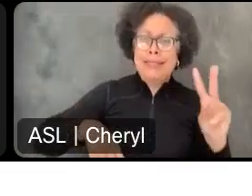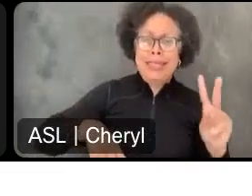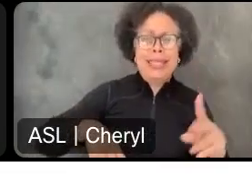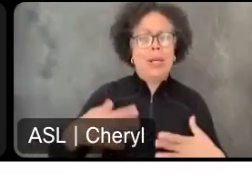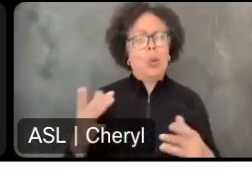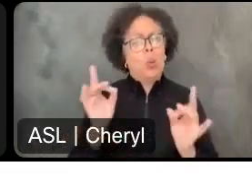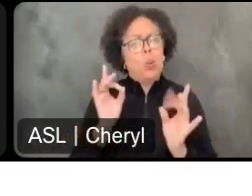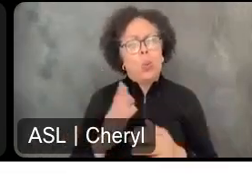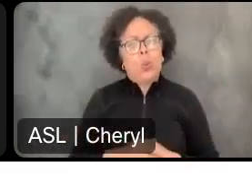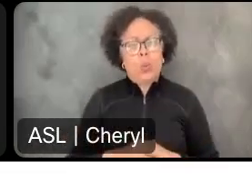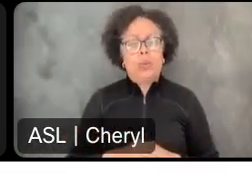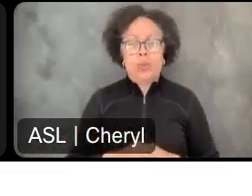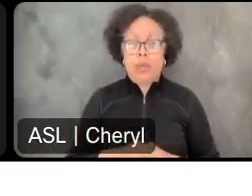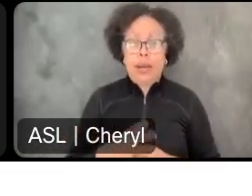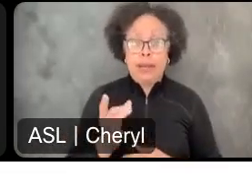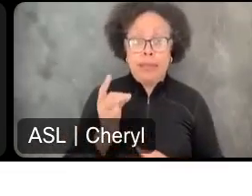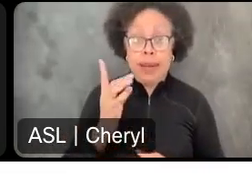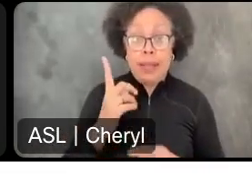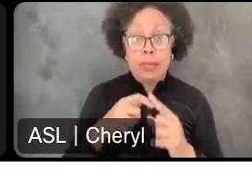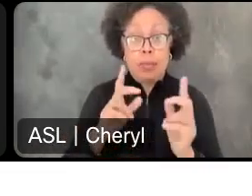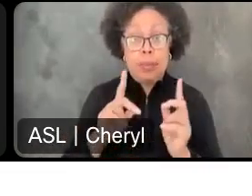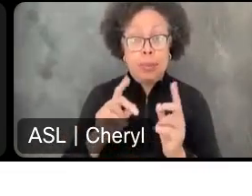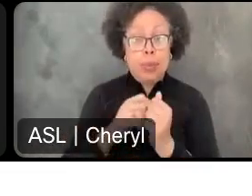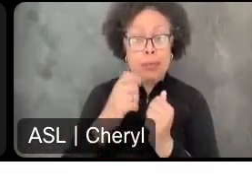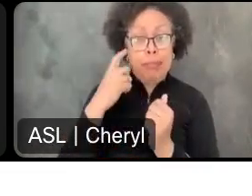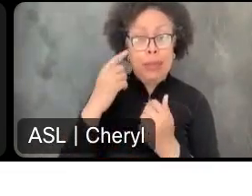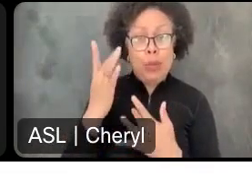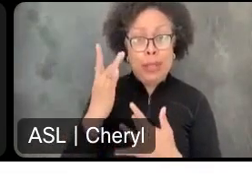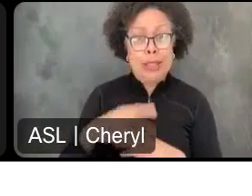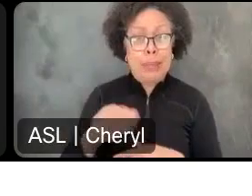Violence, particularly committed by those with mental illness,